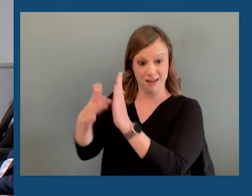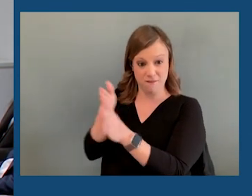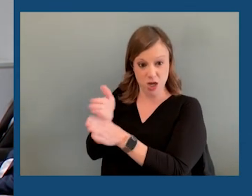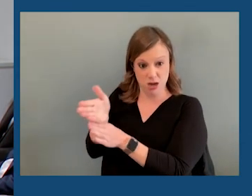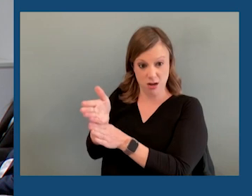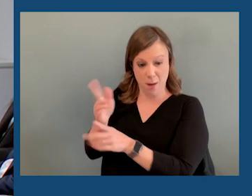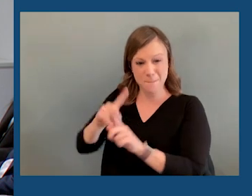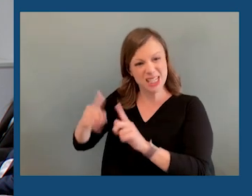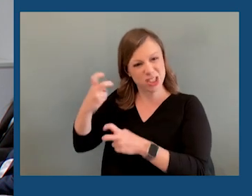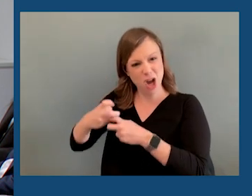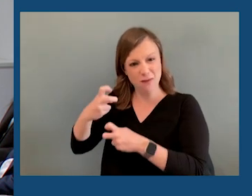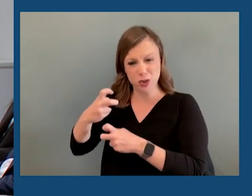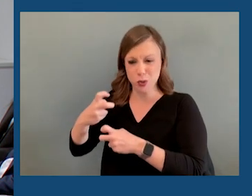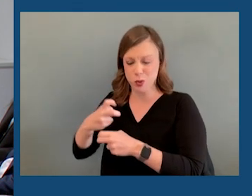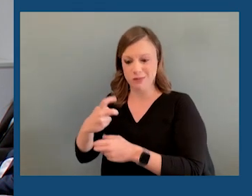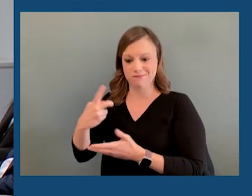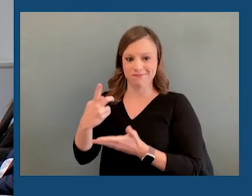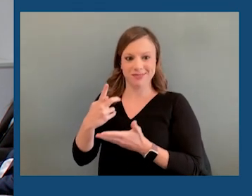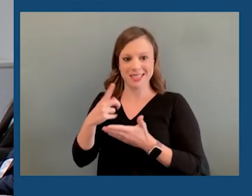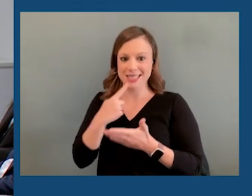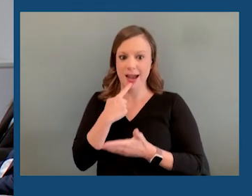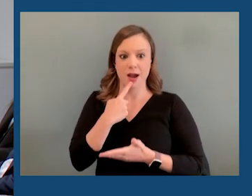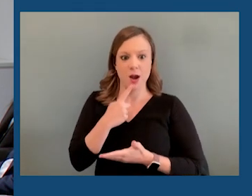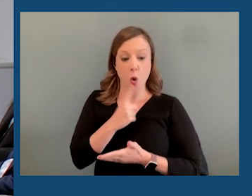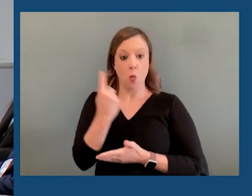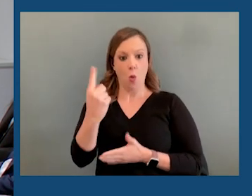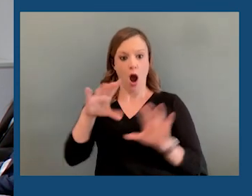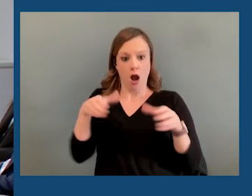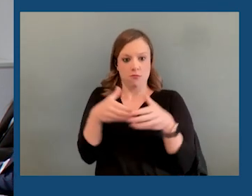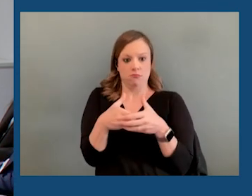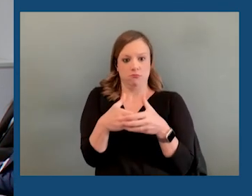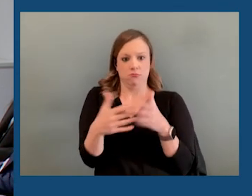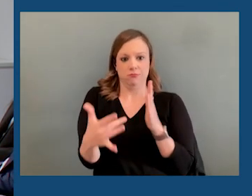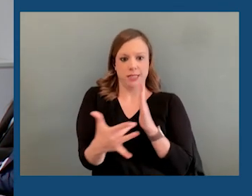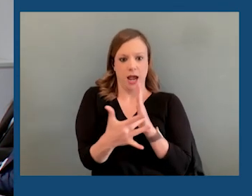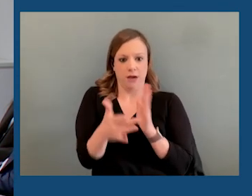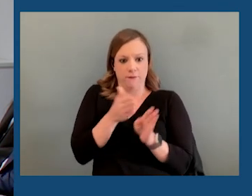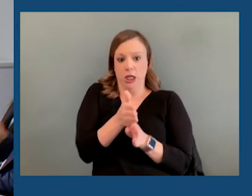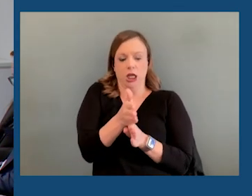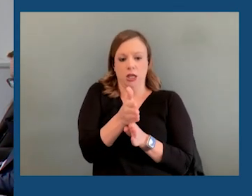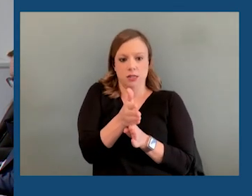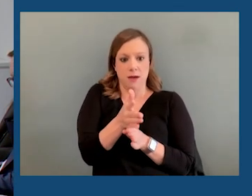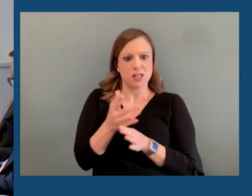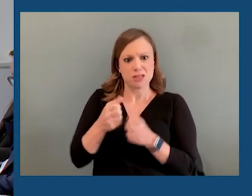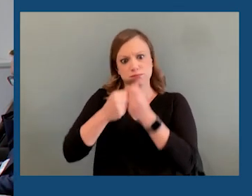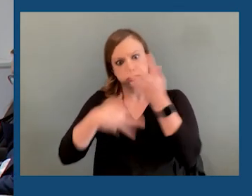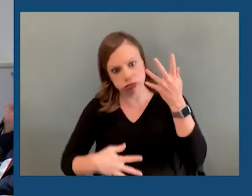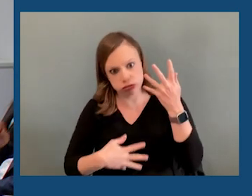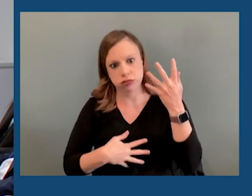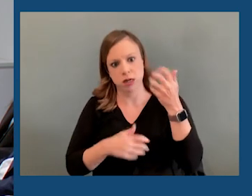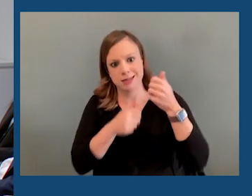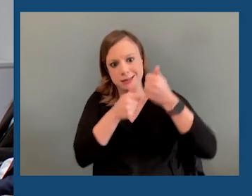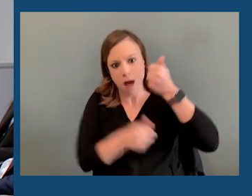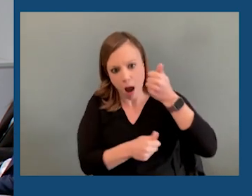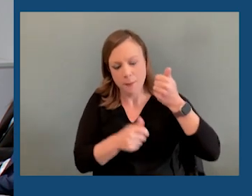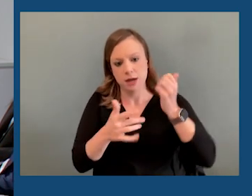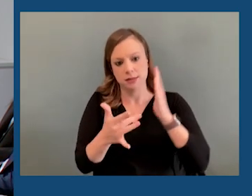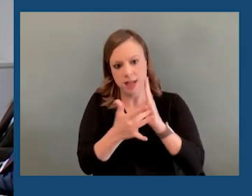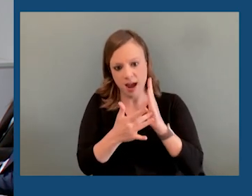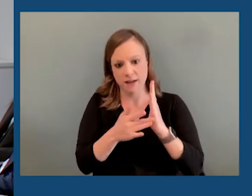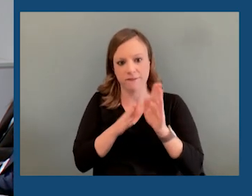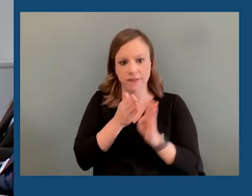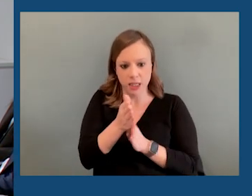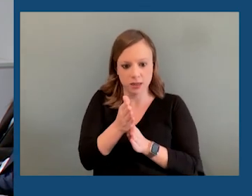think, the schools understandably talk about what they do individually, and I have no doubt that New York State, when it comes to higher education and tech, can compete